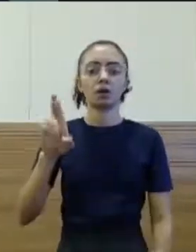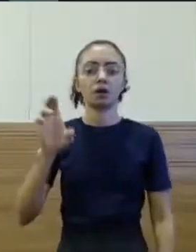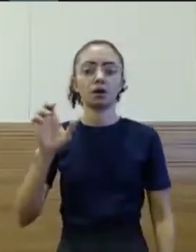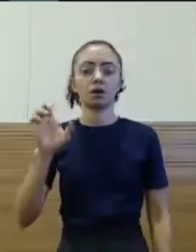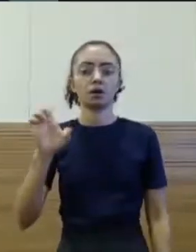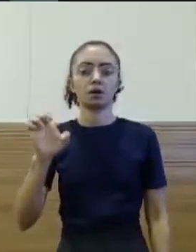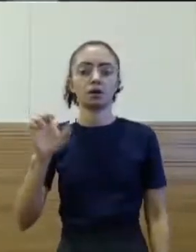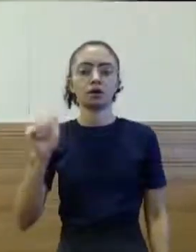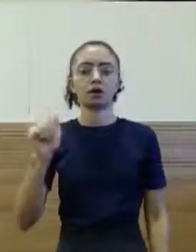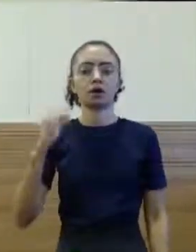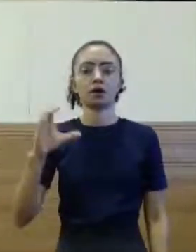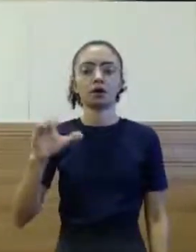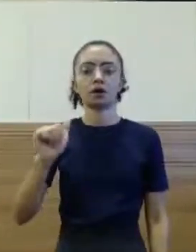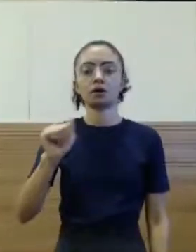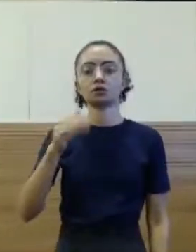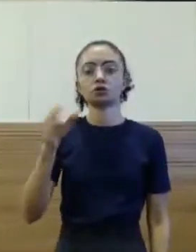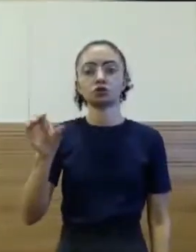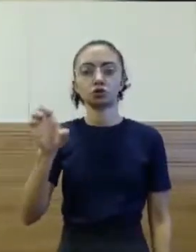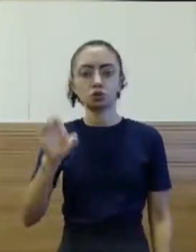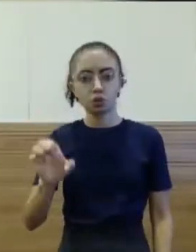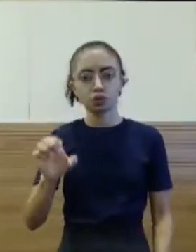the floor, Dr. Giselle.